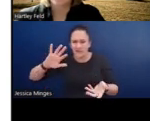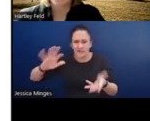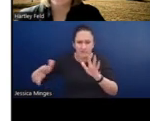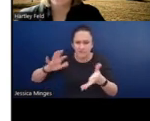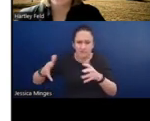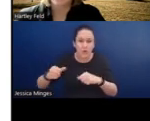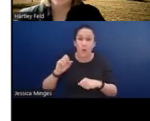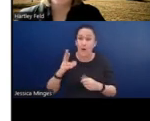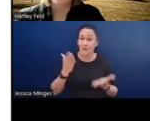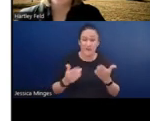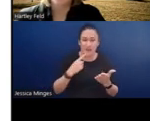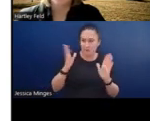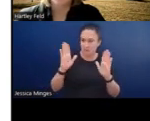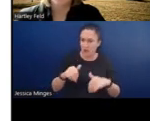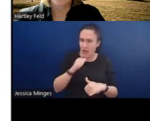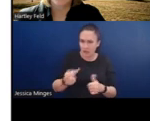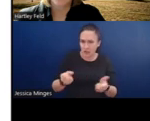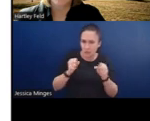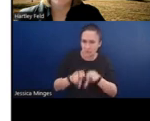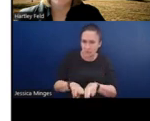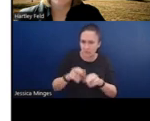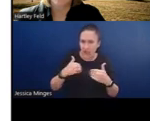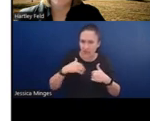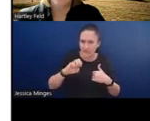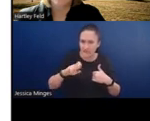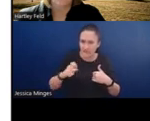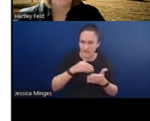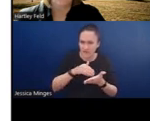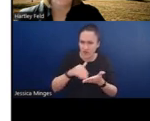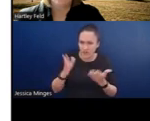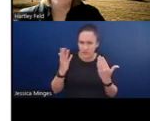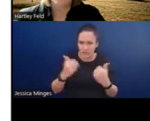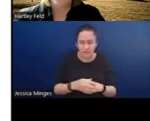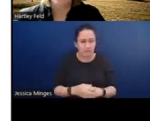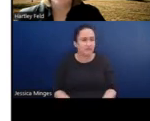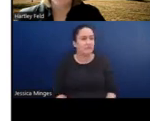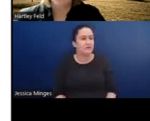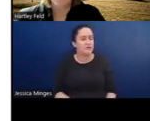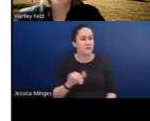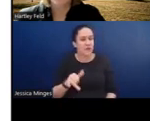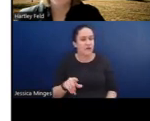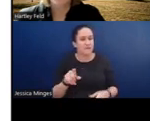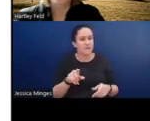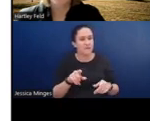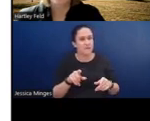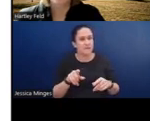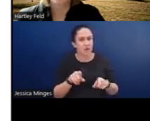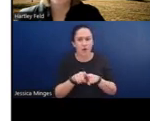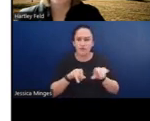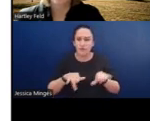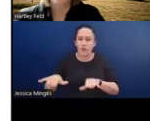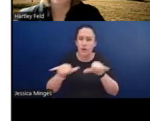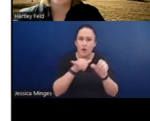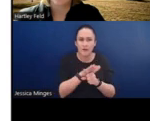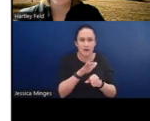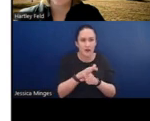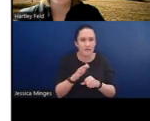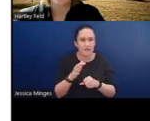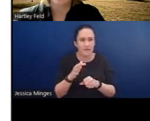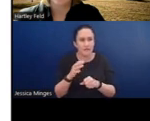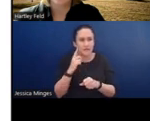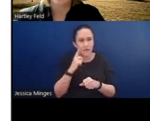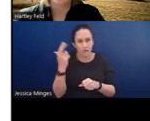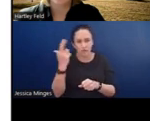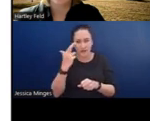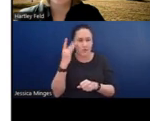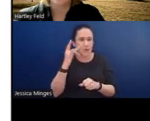very often, which is something that also sounded common enough as to a reason to not